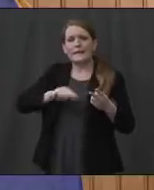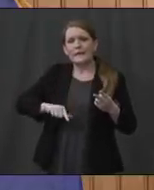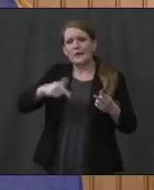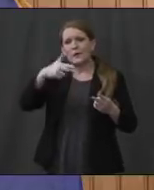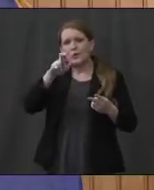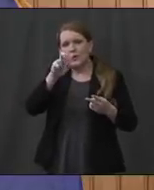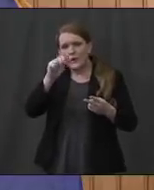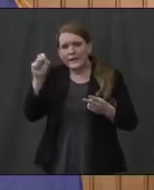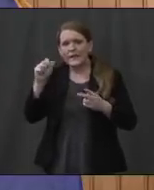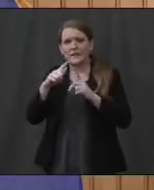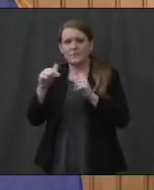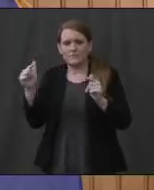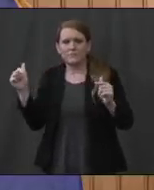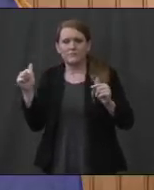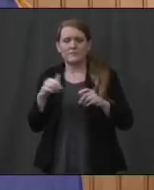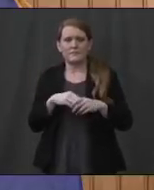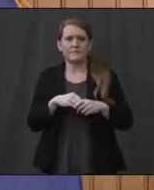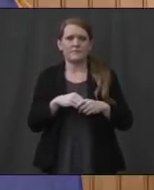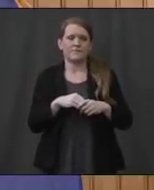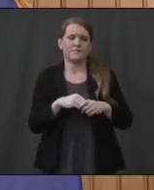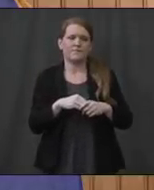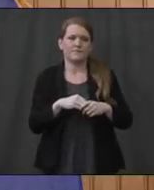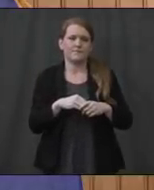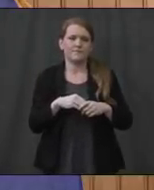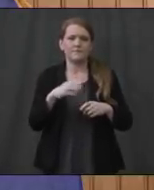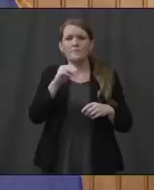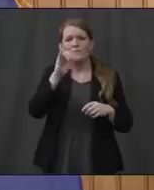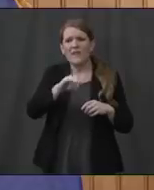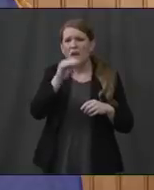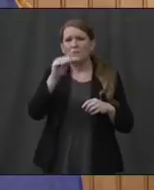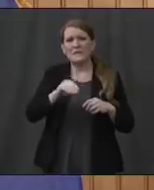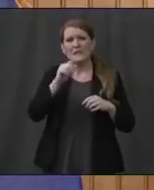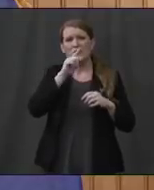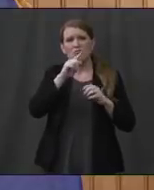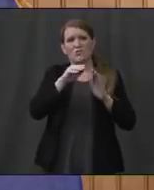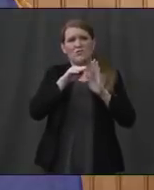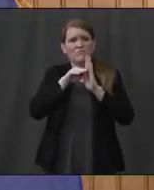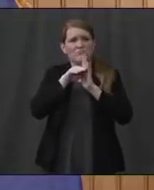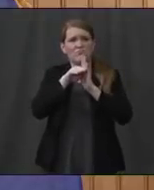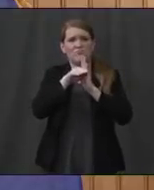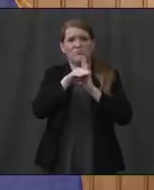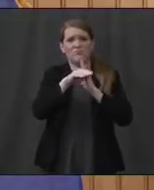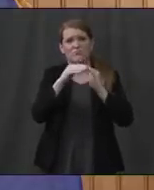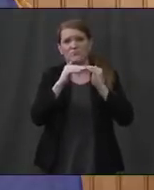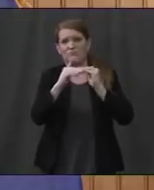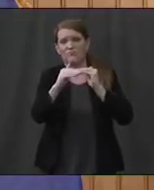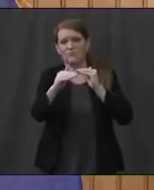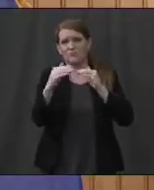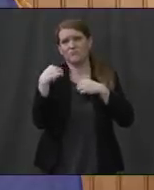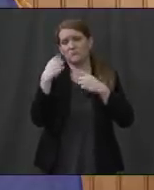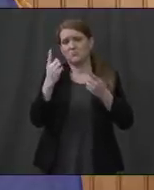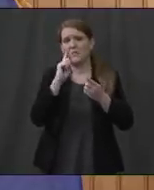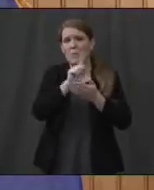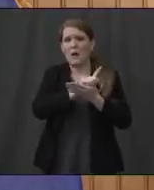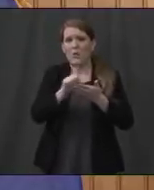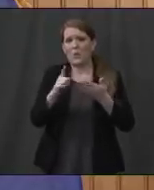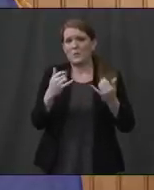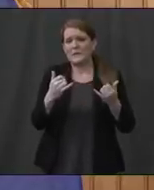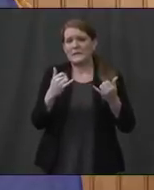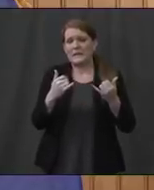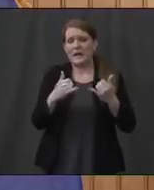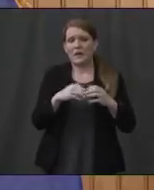it's been sort of consistent for, I'd say a week or so. In terms of where the confirmed cases are,